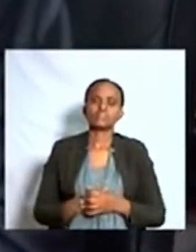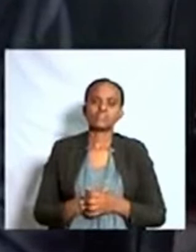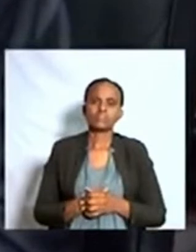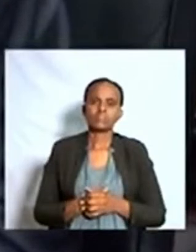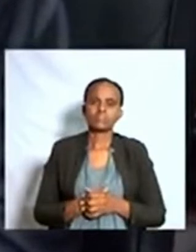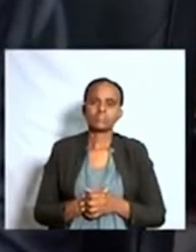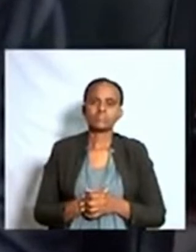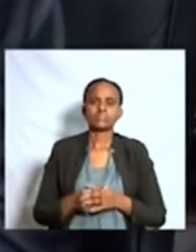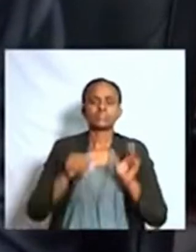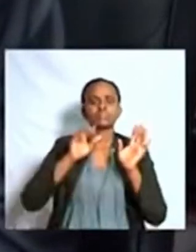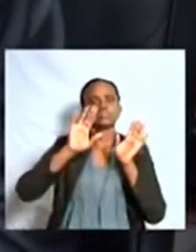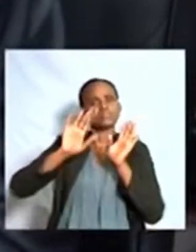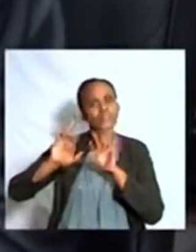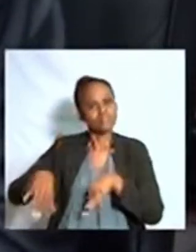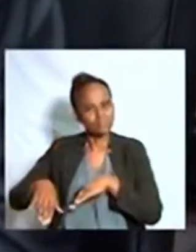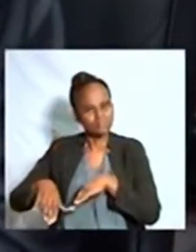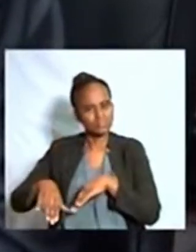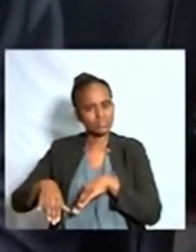the abandoned